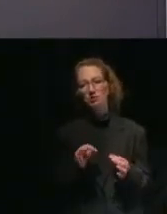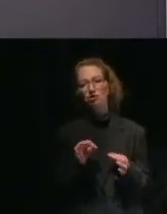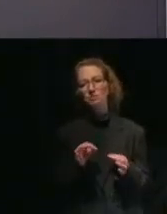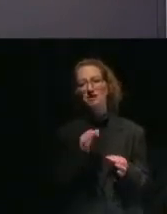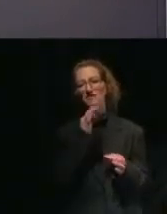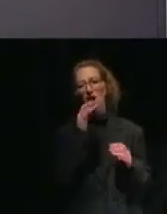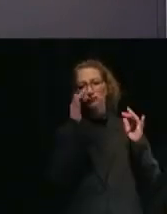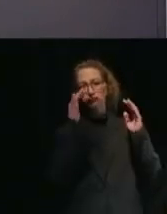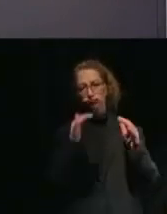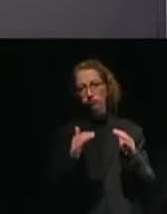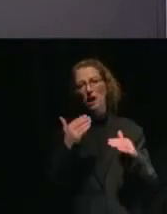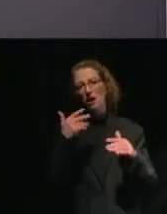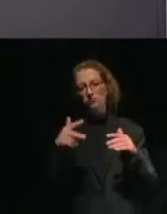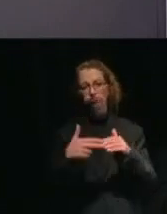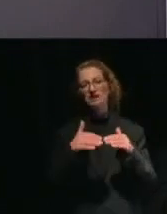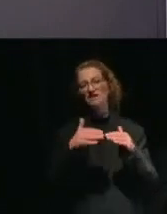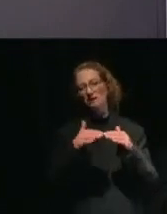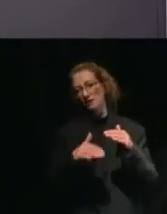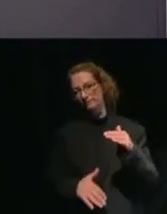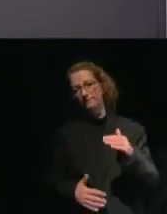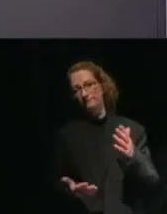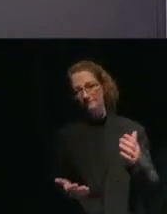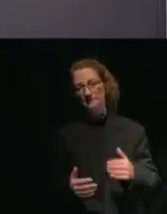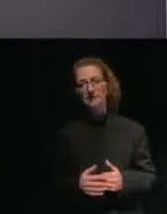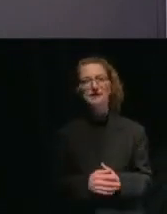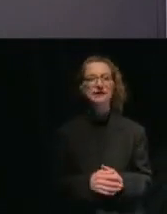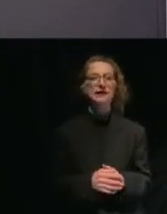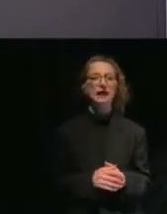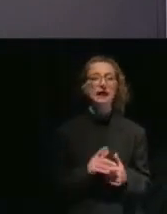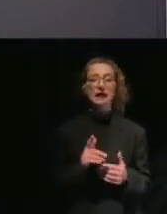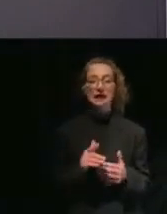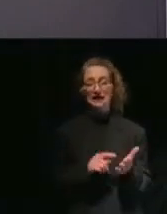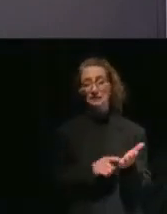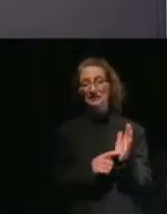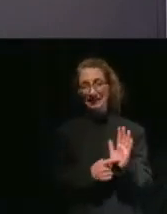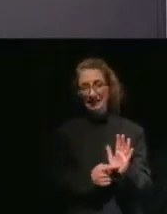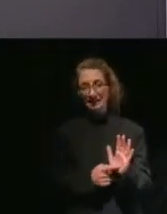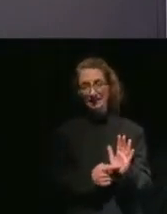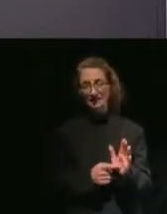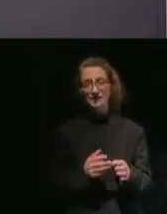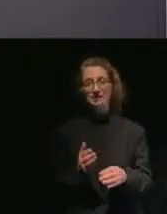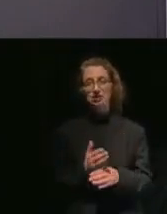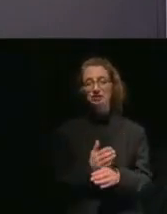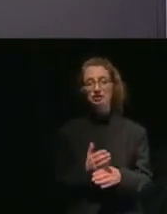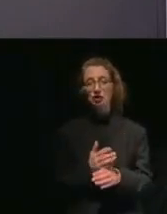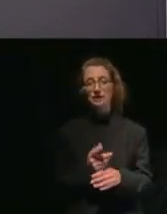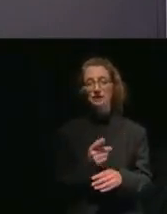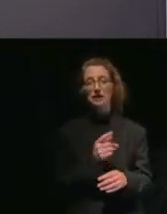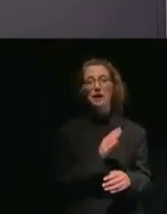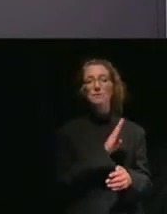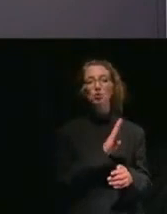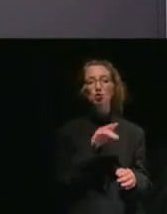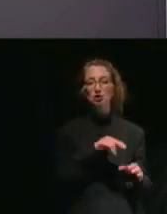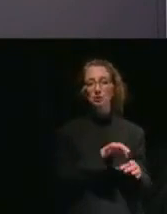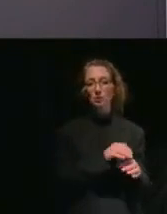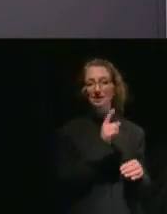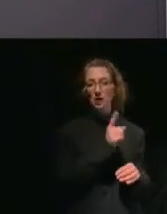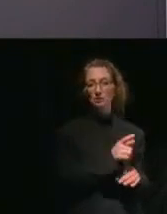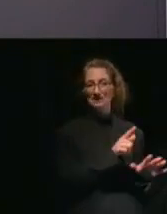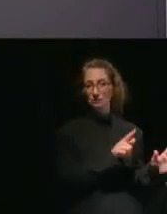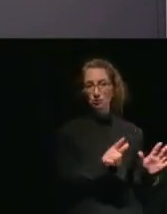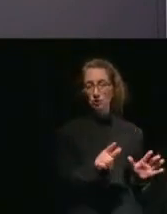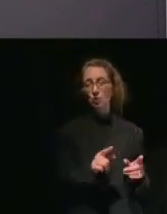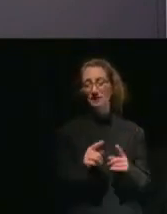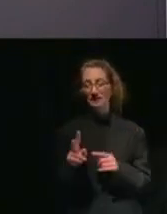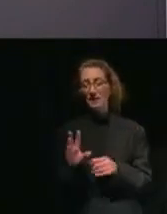contributions. Die Repräsentativität zumindest zwischen der Bruttostrichprobe von 1700 im Vergleich zu